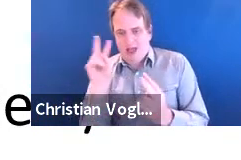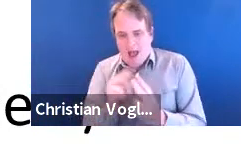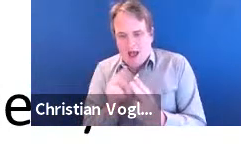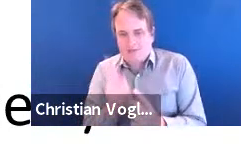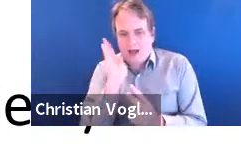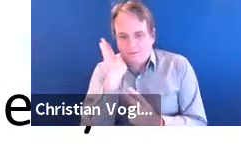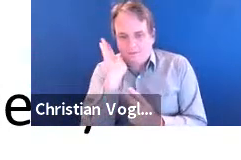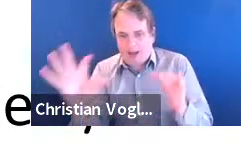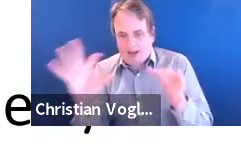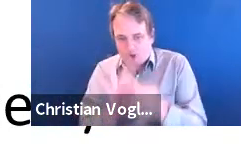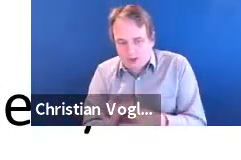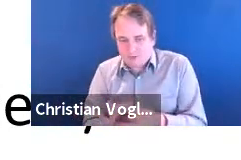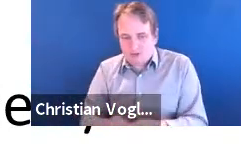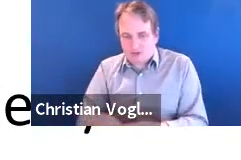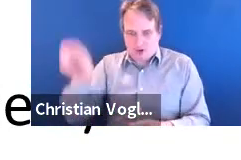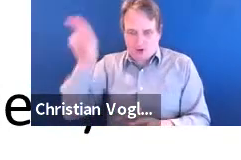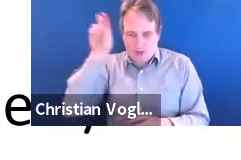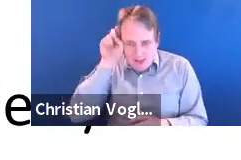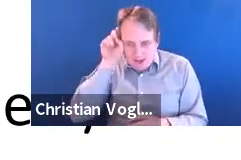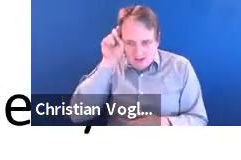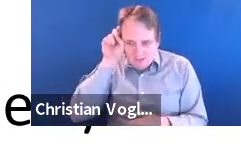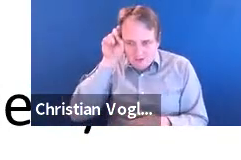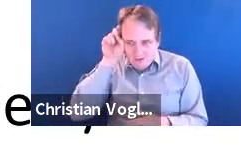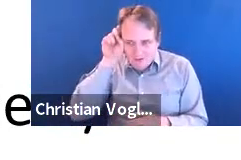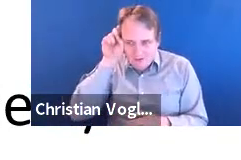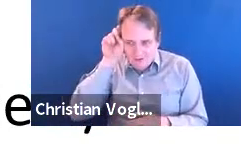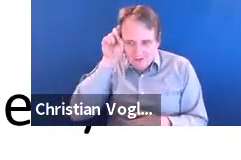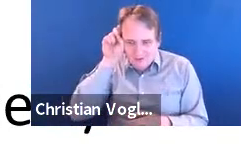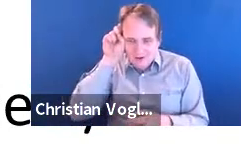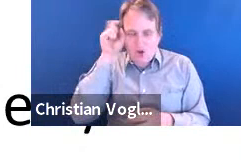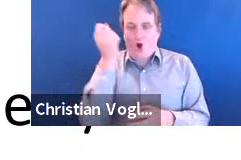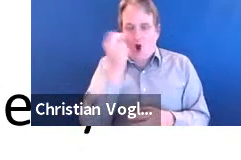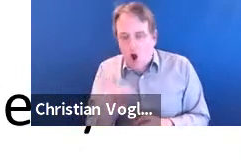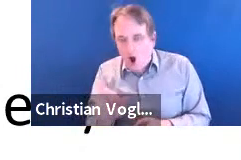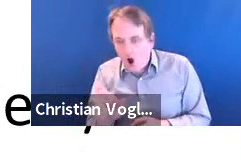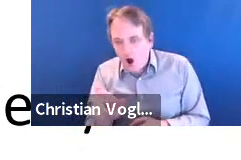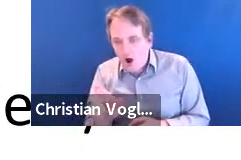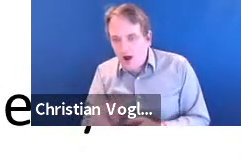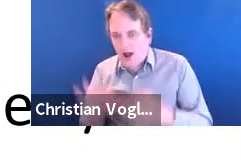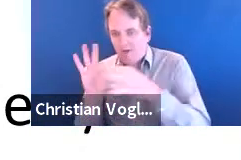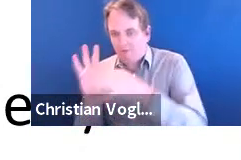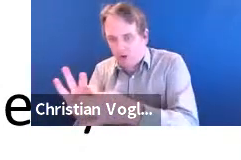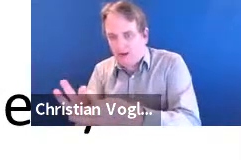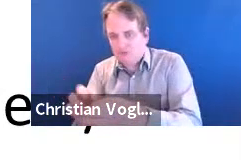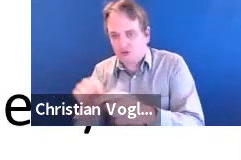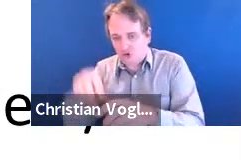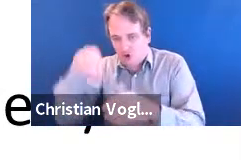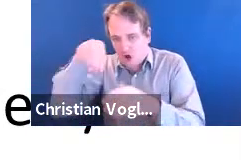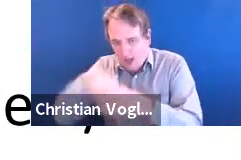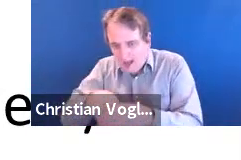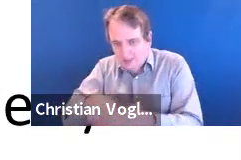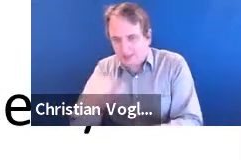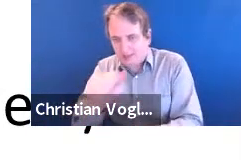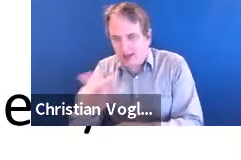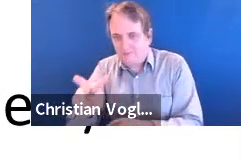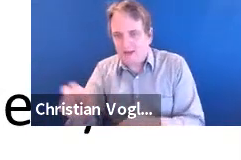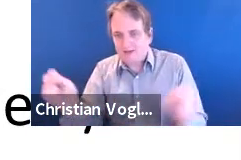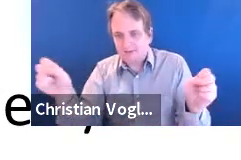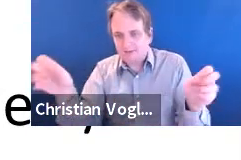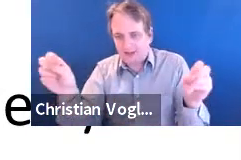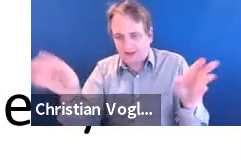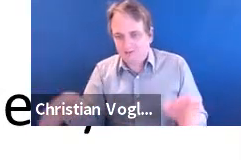that environment, we're typically restricted to simply one method. I can either choose